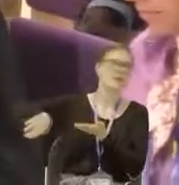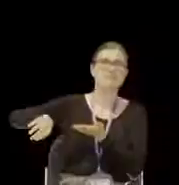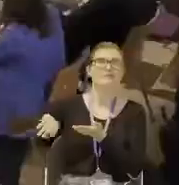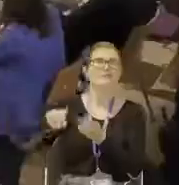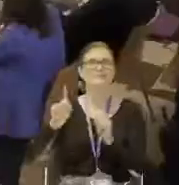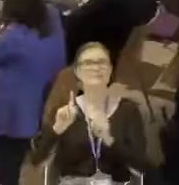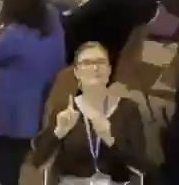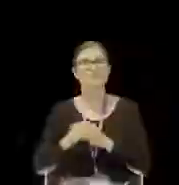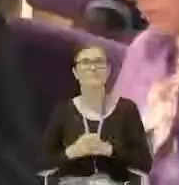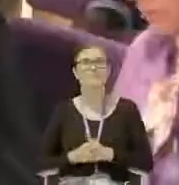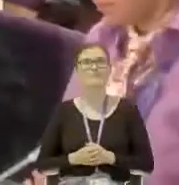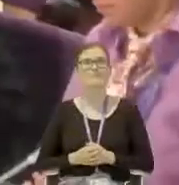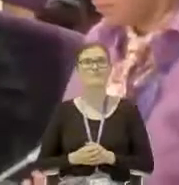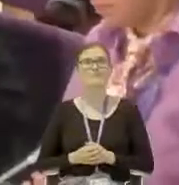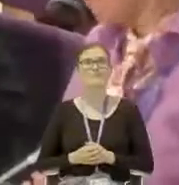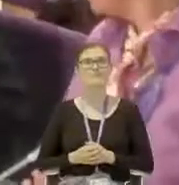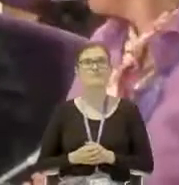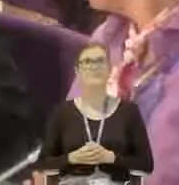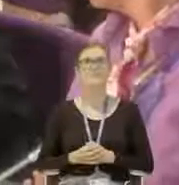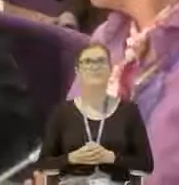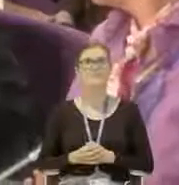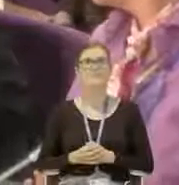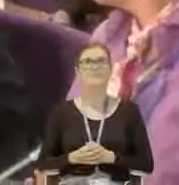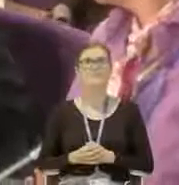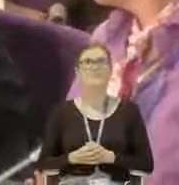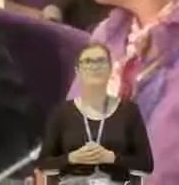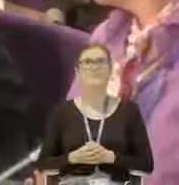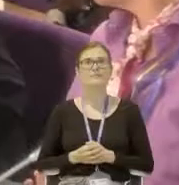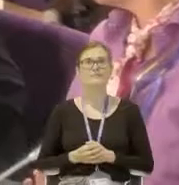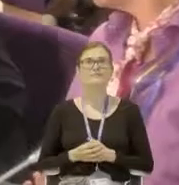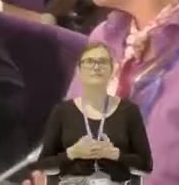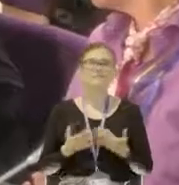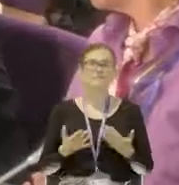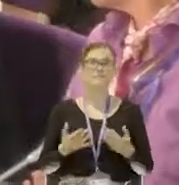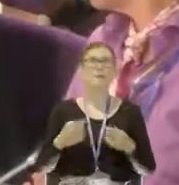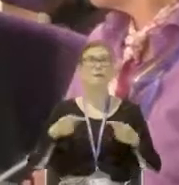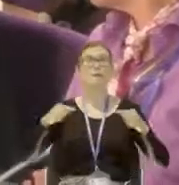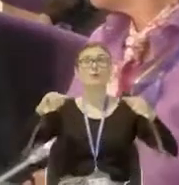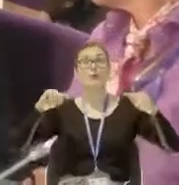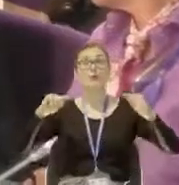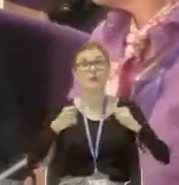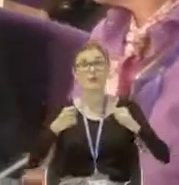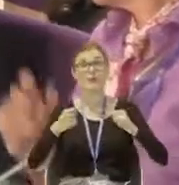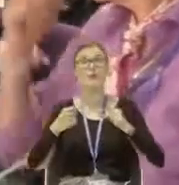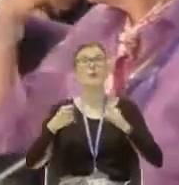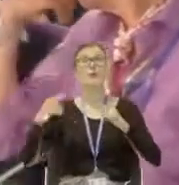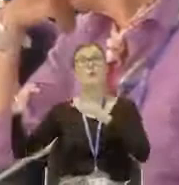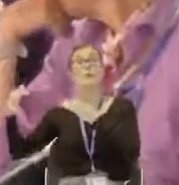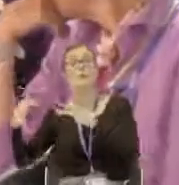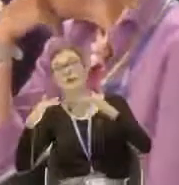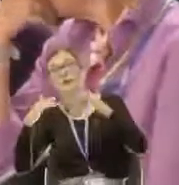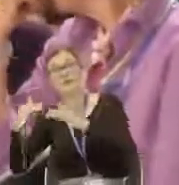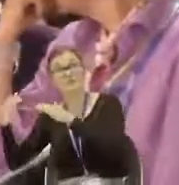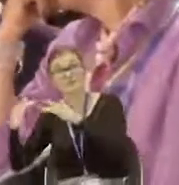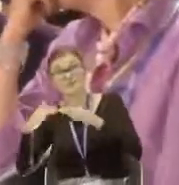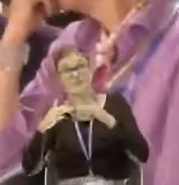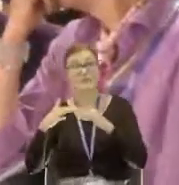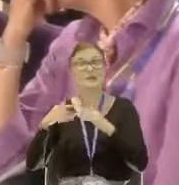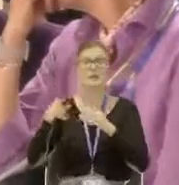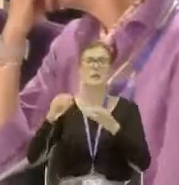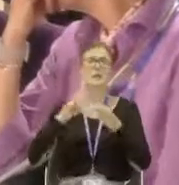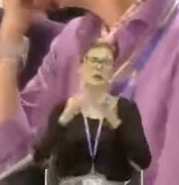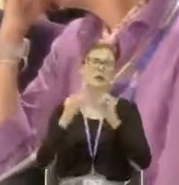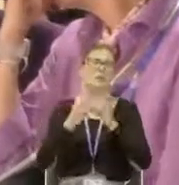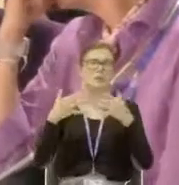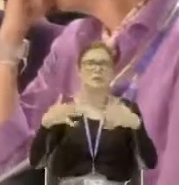of conflicts and insecurity eventually led to the crisis, and these factors will make communities and states